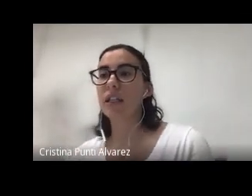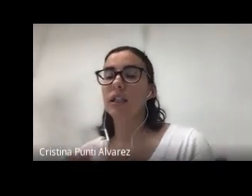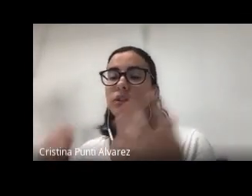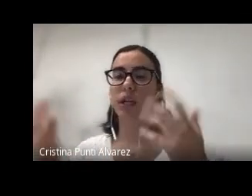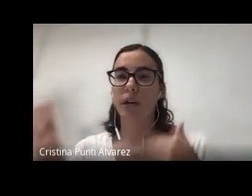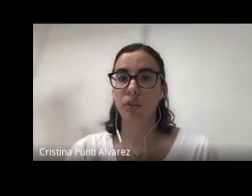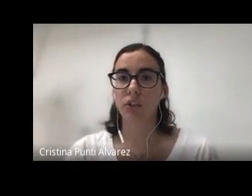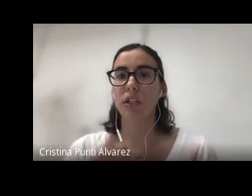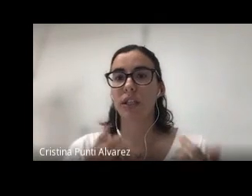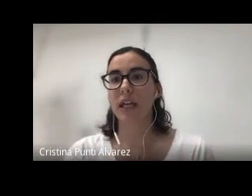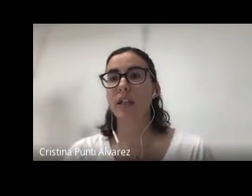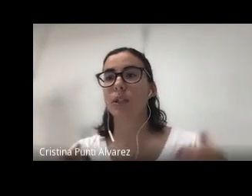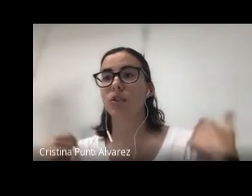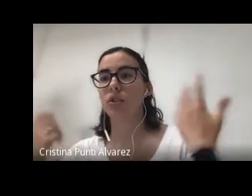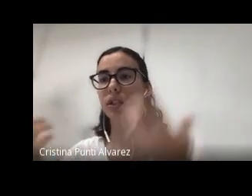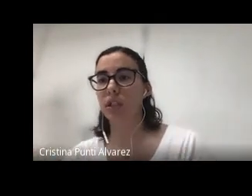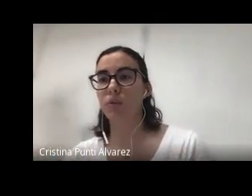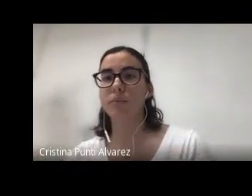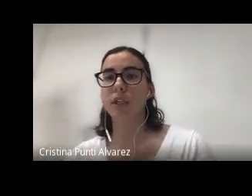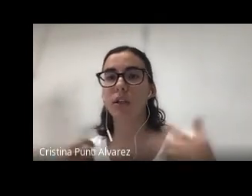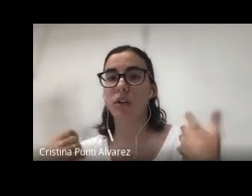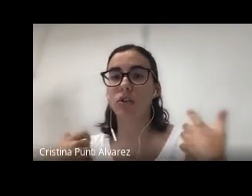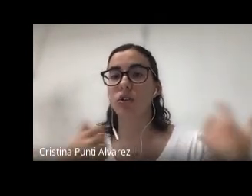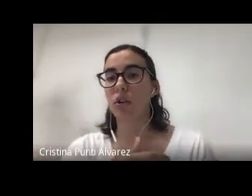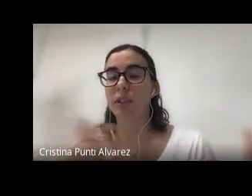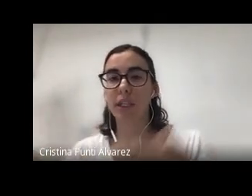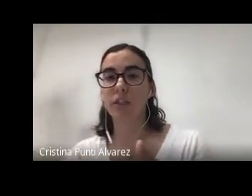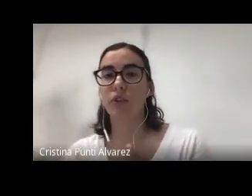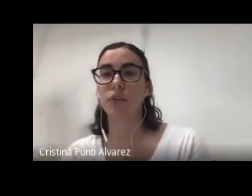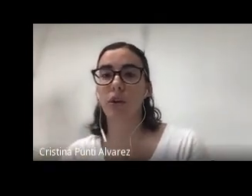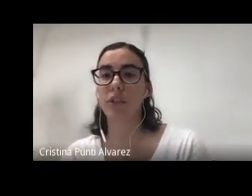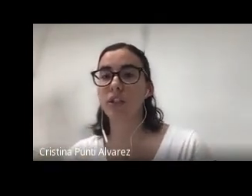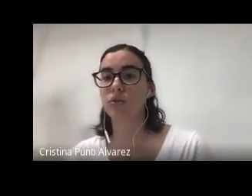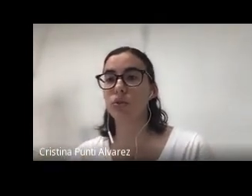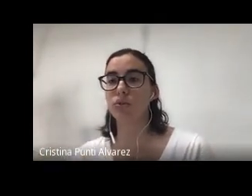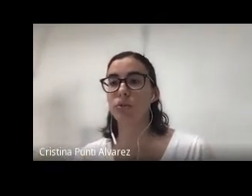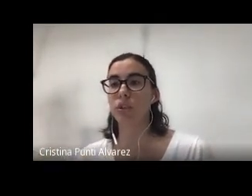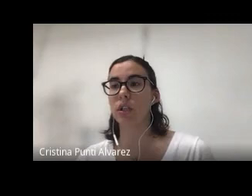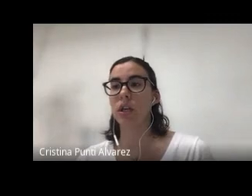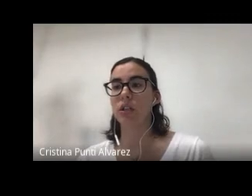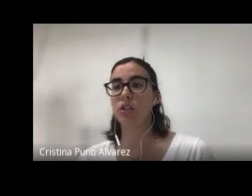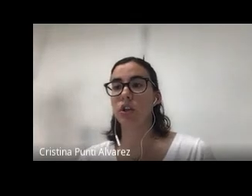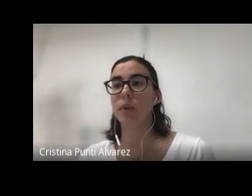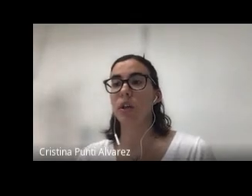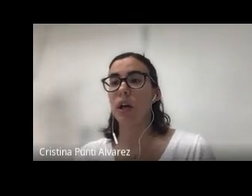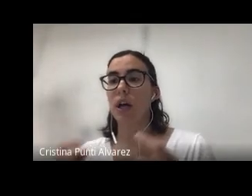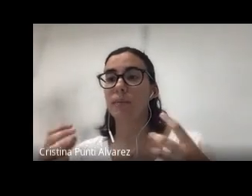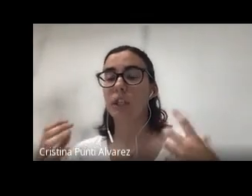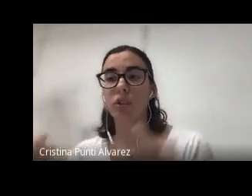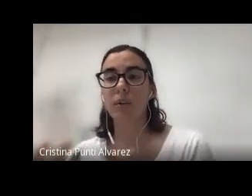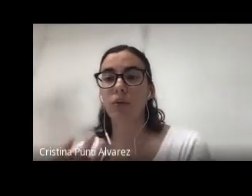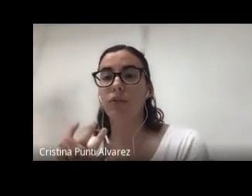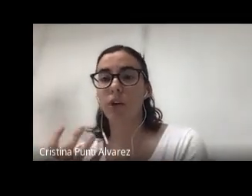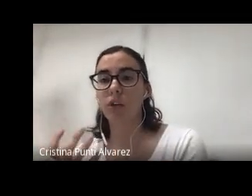And taking into account not only the signers, but also the equipment, also some expenses for me to come here to do this job.